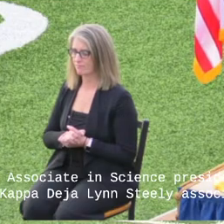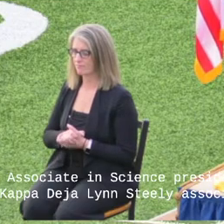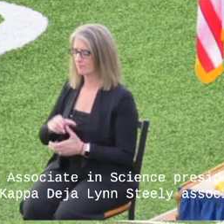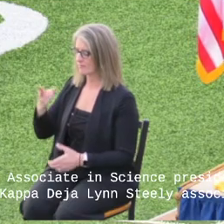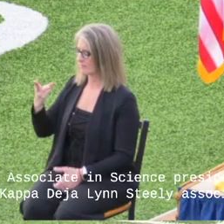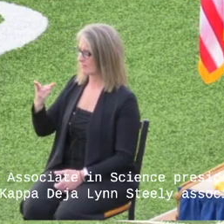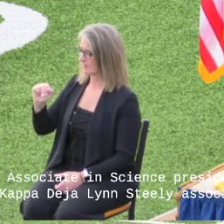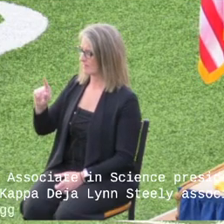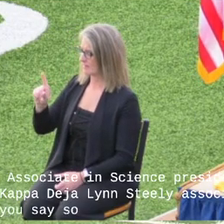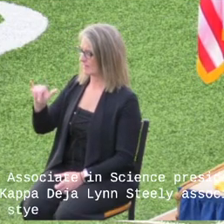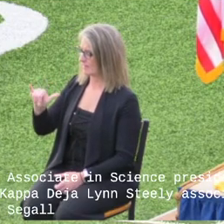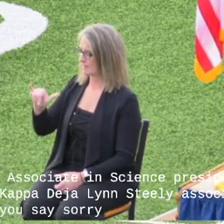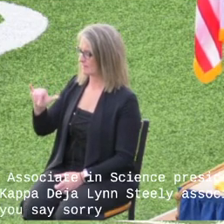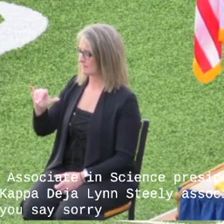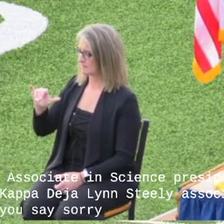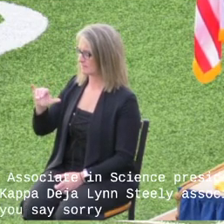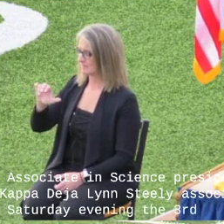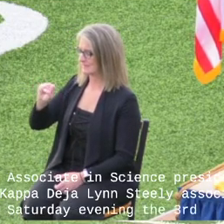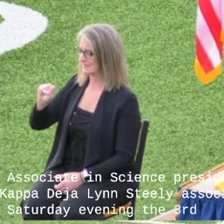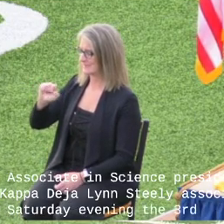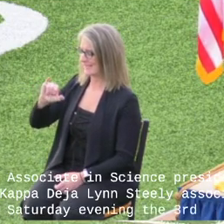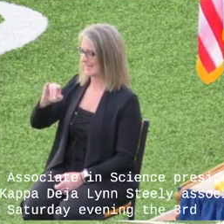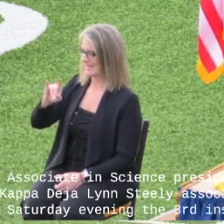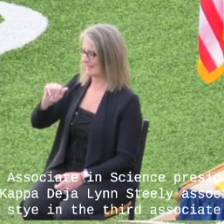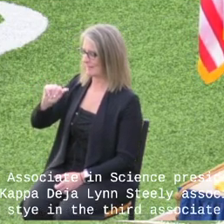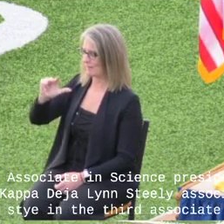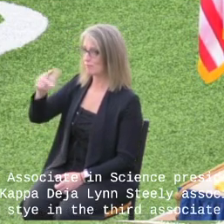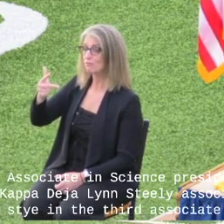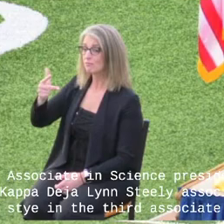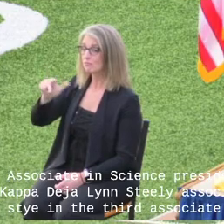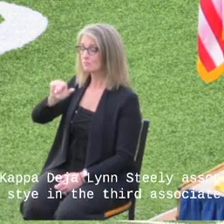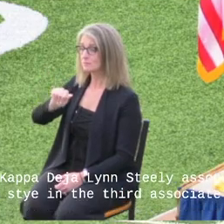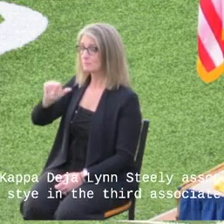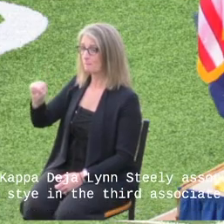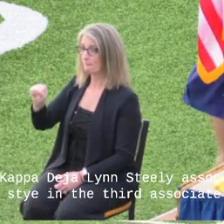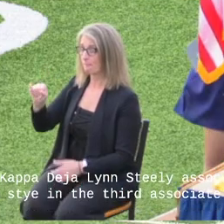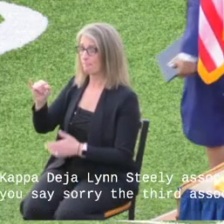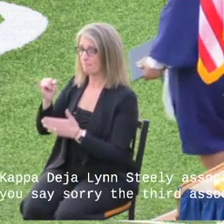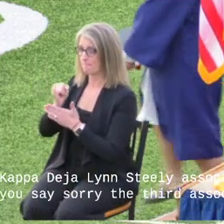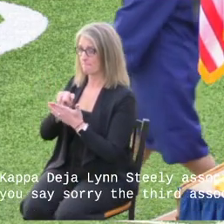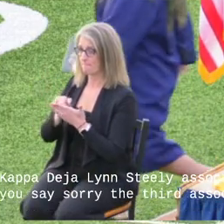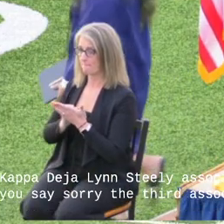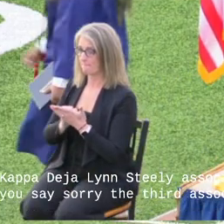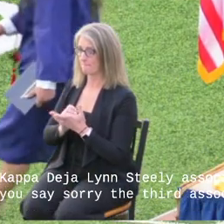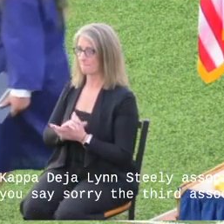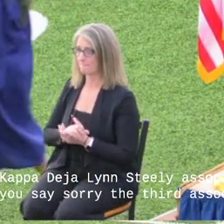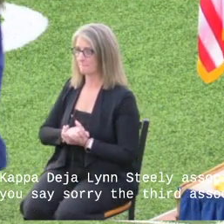Callie A. Saili III, Associate in Arts.